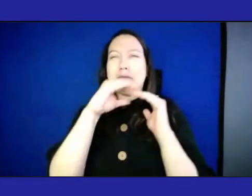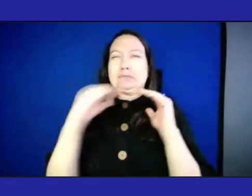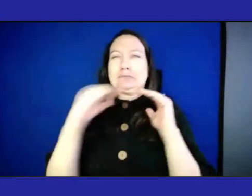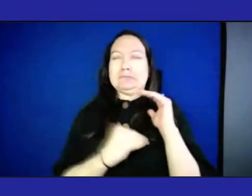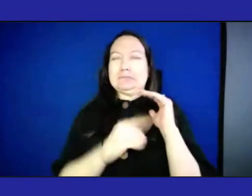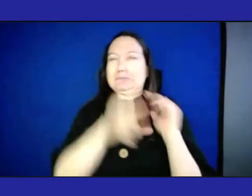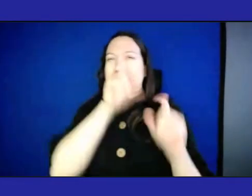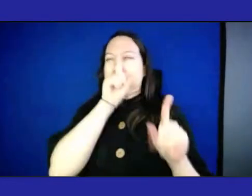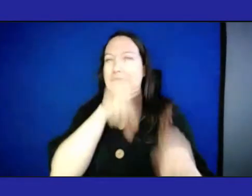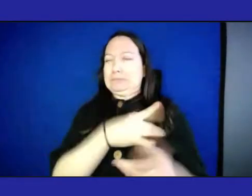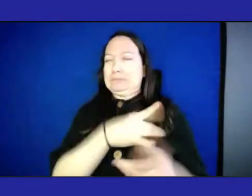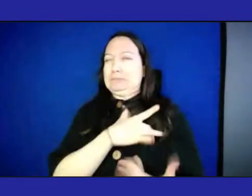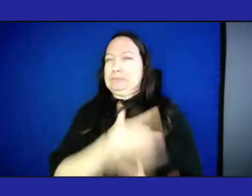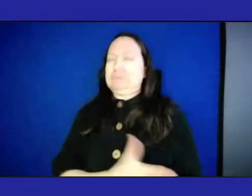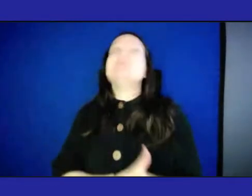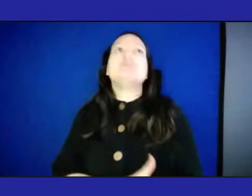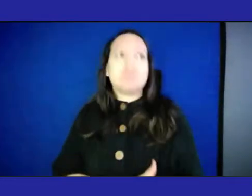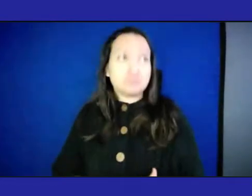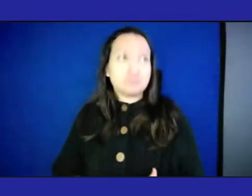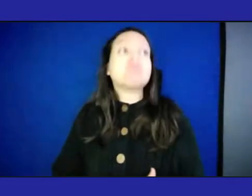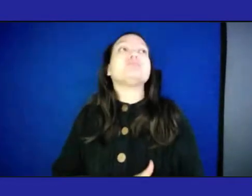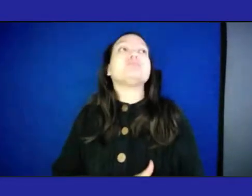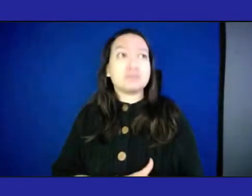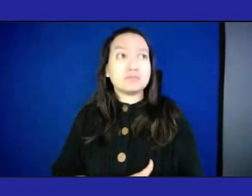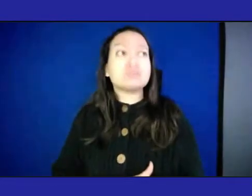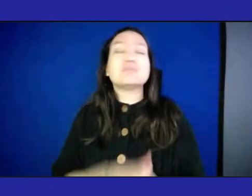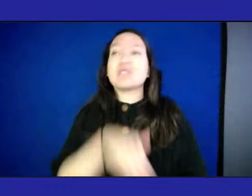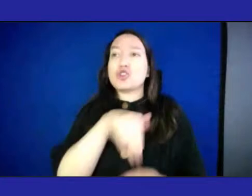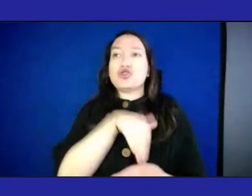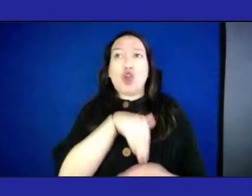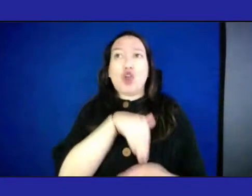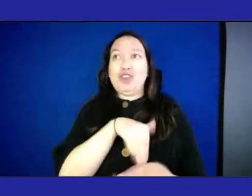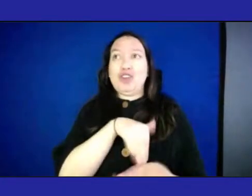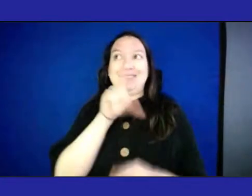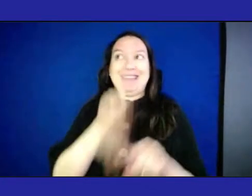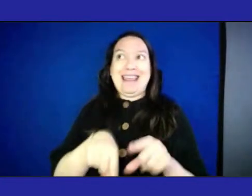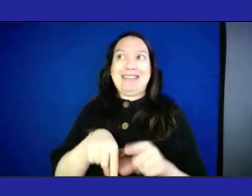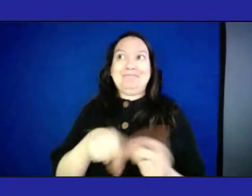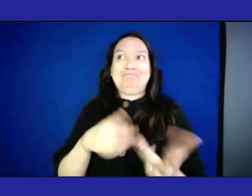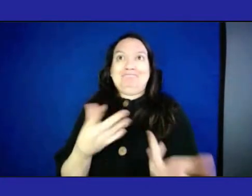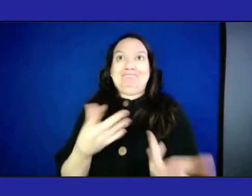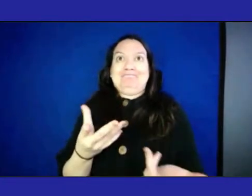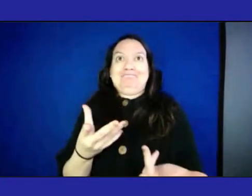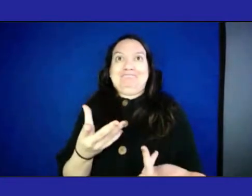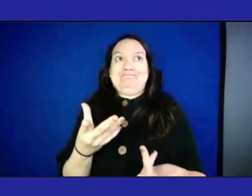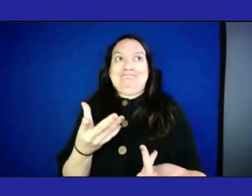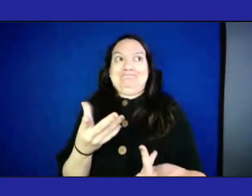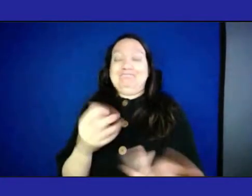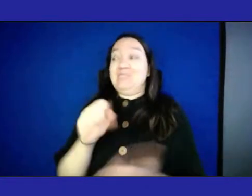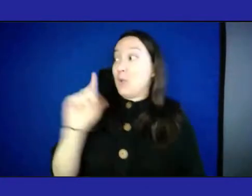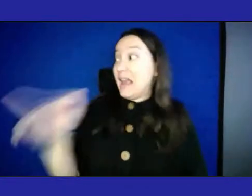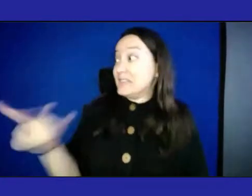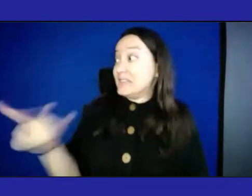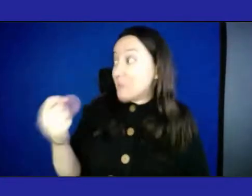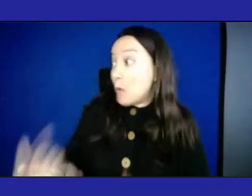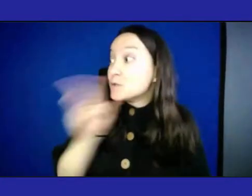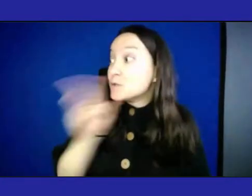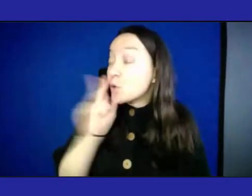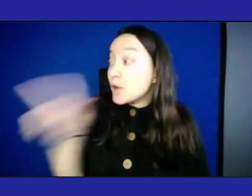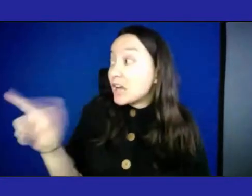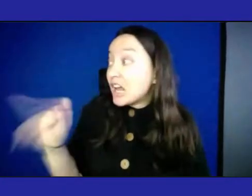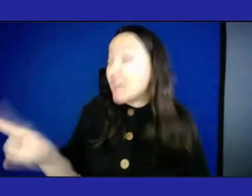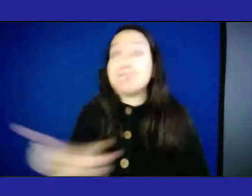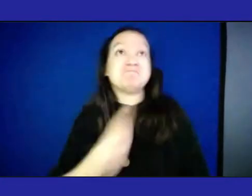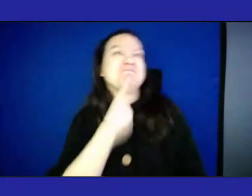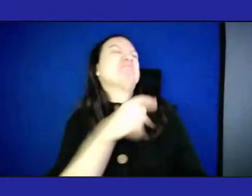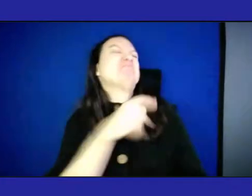underreport. So, the doctor can't you can only, if you ask someone how much they smoked and they said not